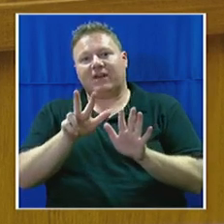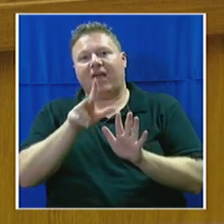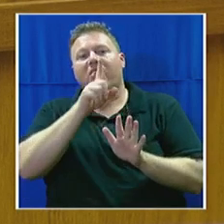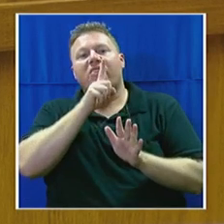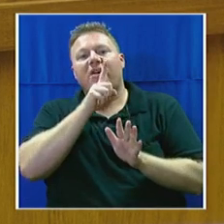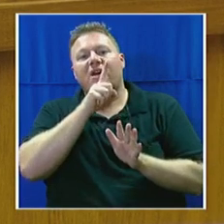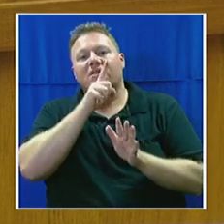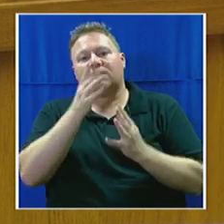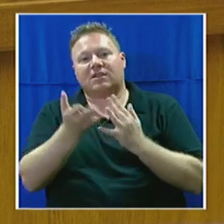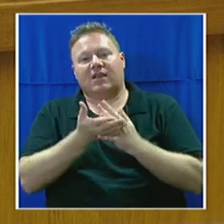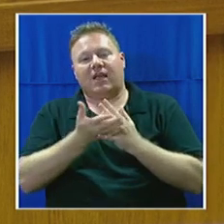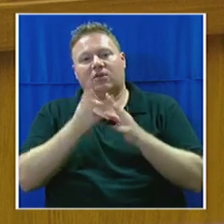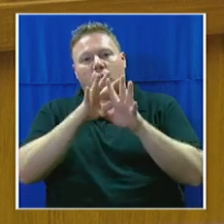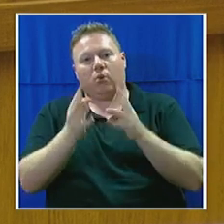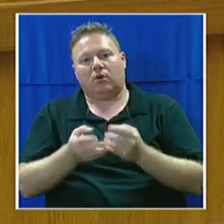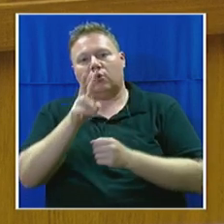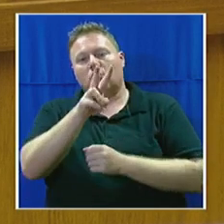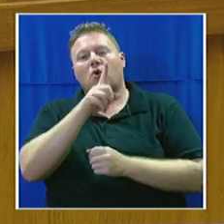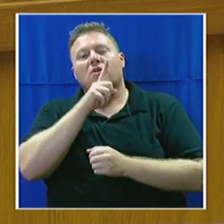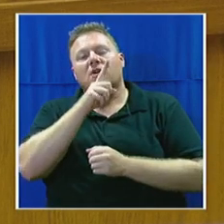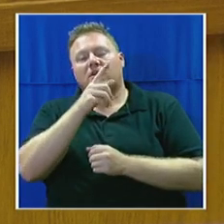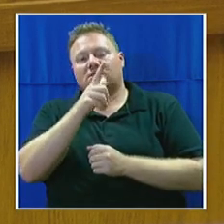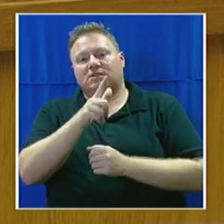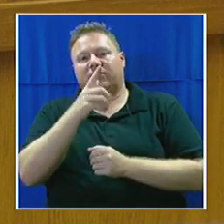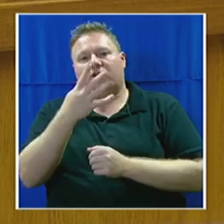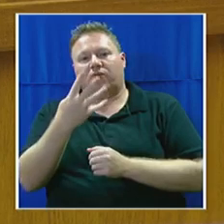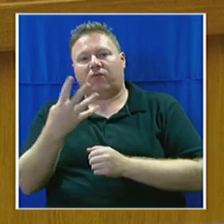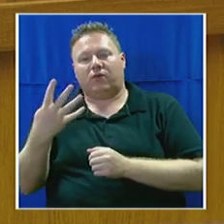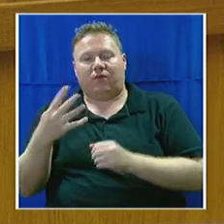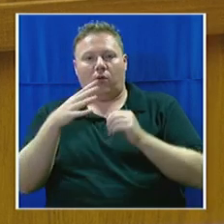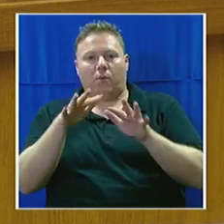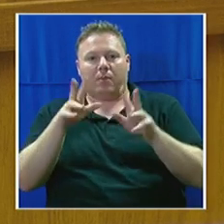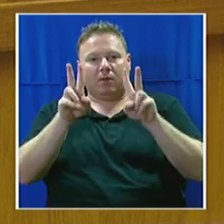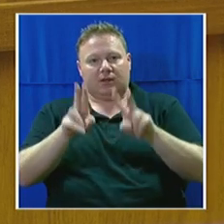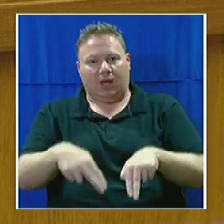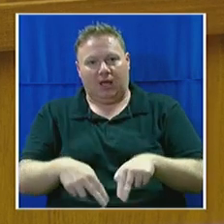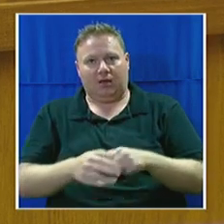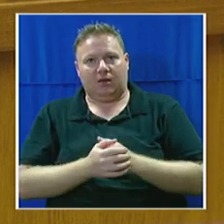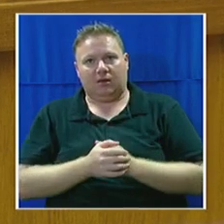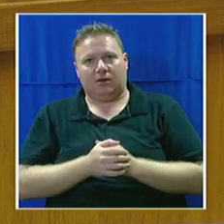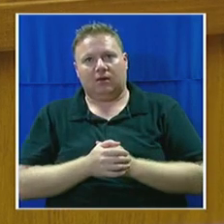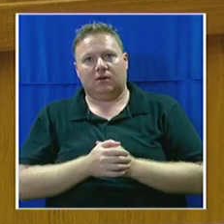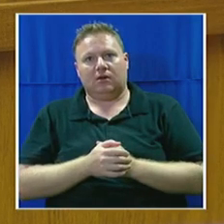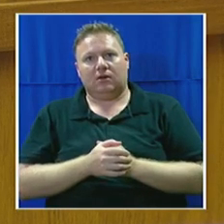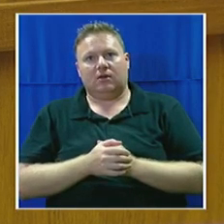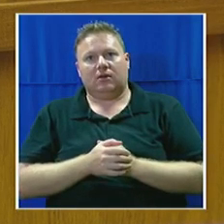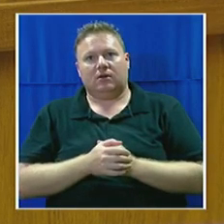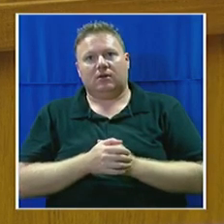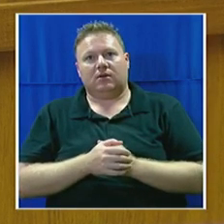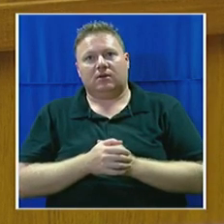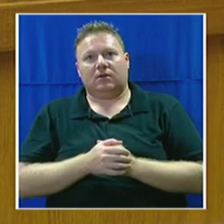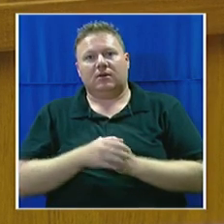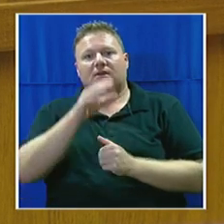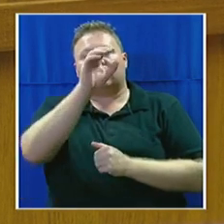reported cases globally, 2,744 people have died. In Southern Africa, only Nigeria